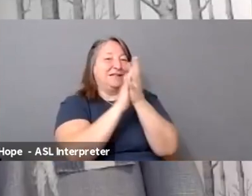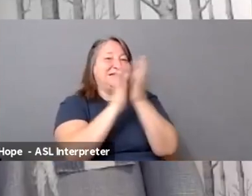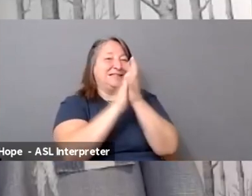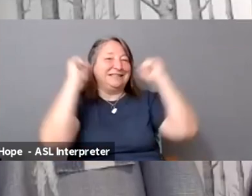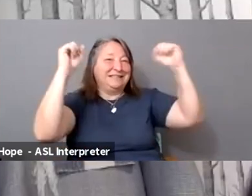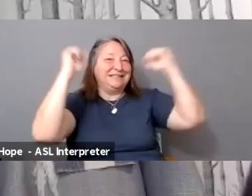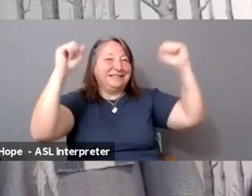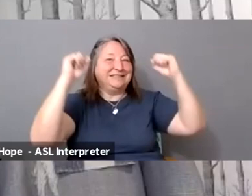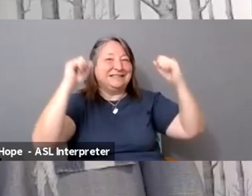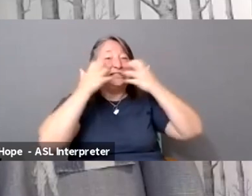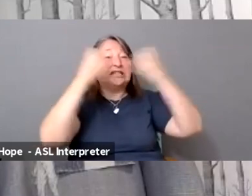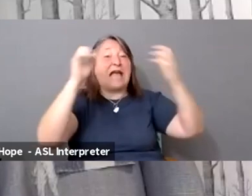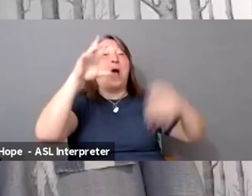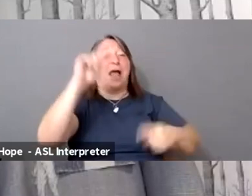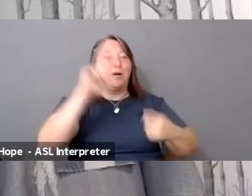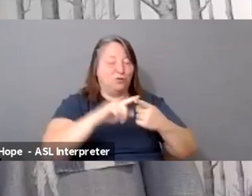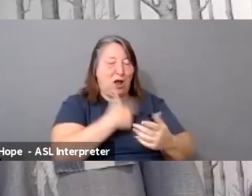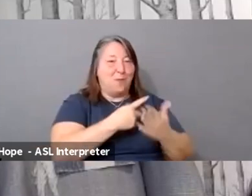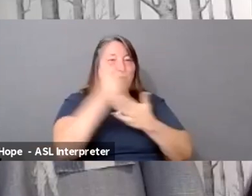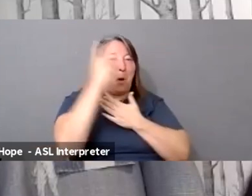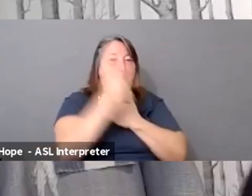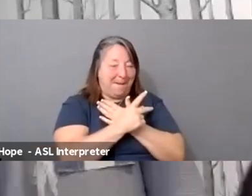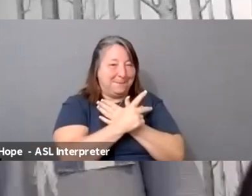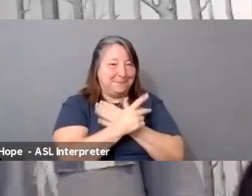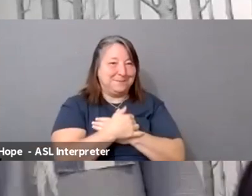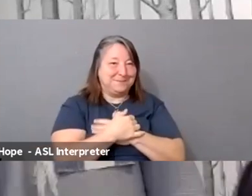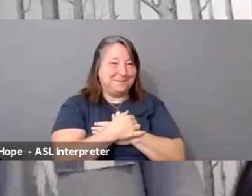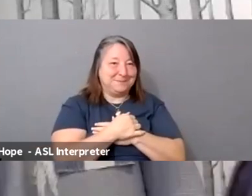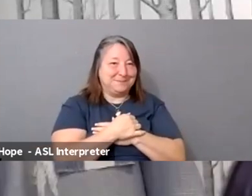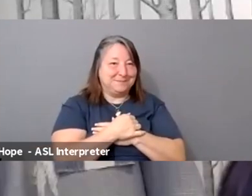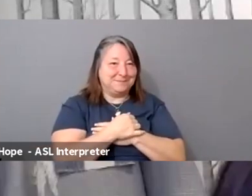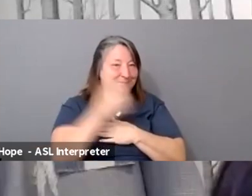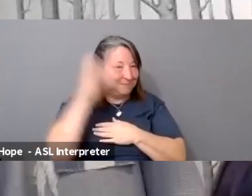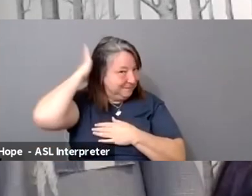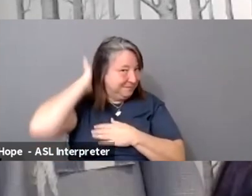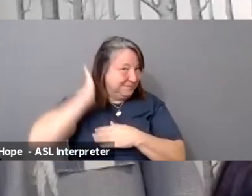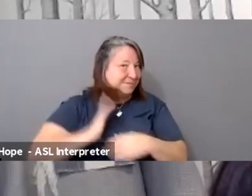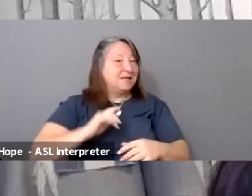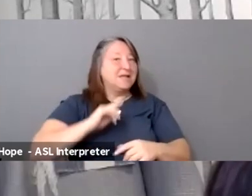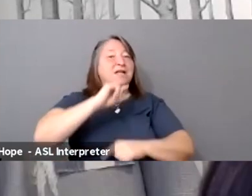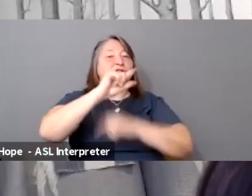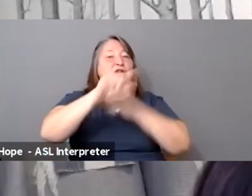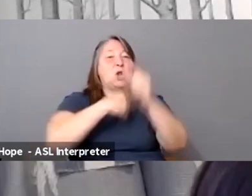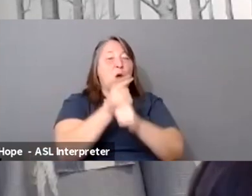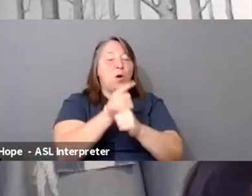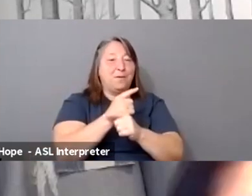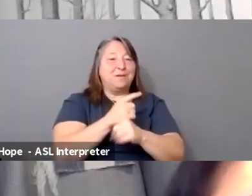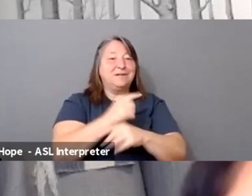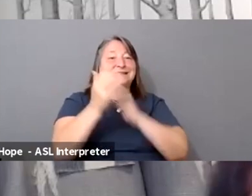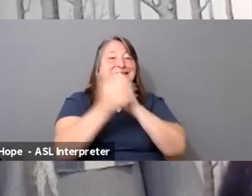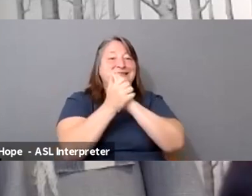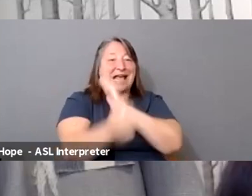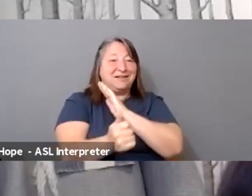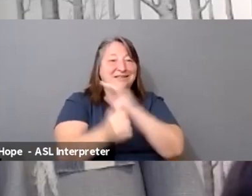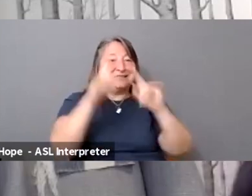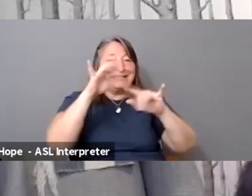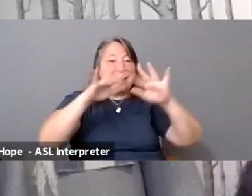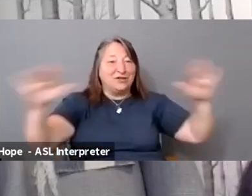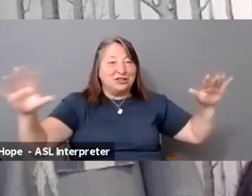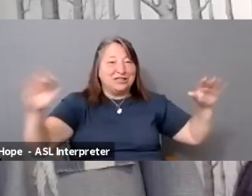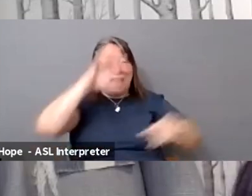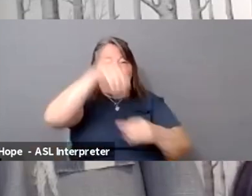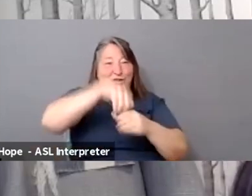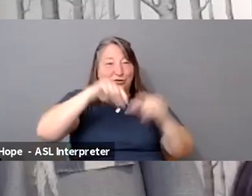program. Actually, to our, it's the Global Talent Diversity and Inclusion Group, which is